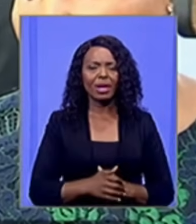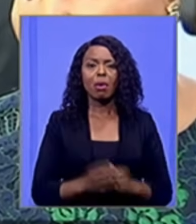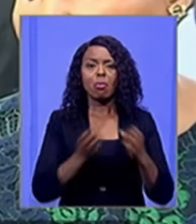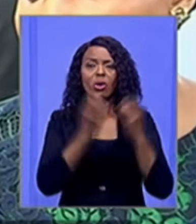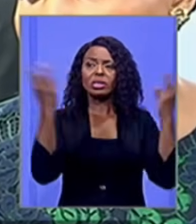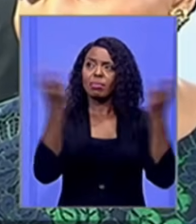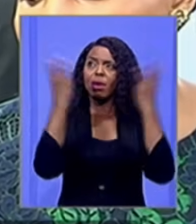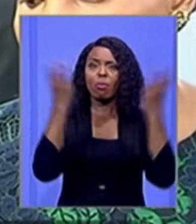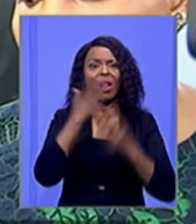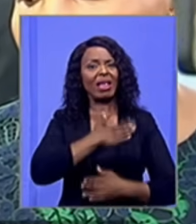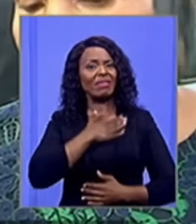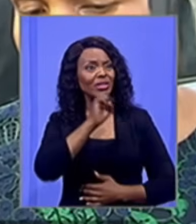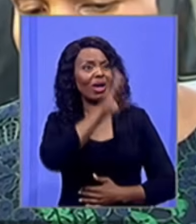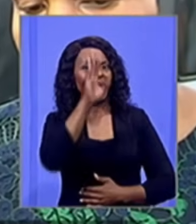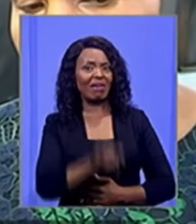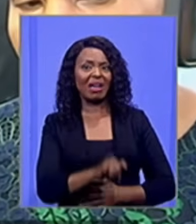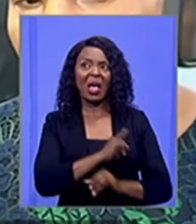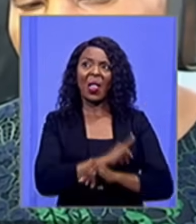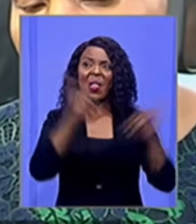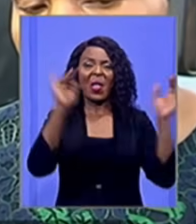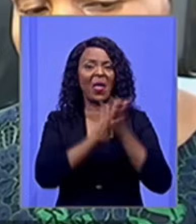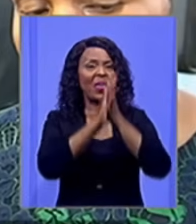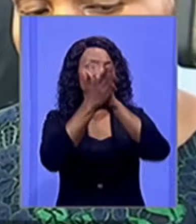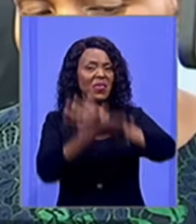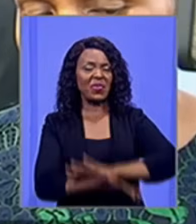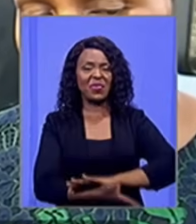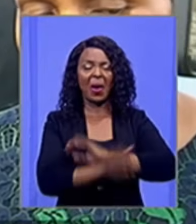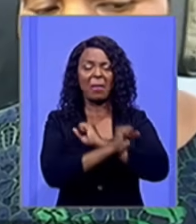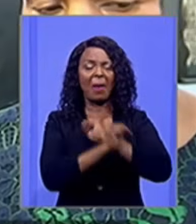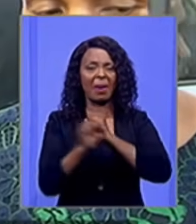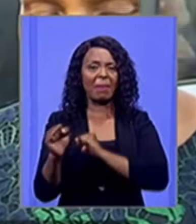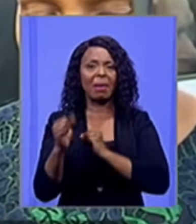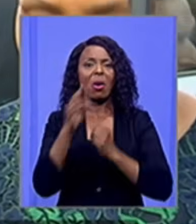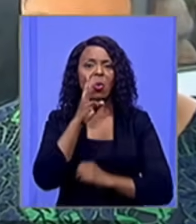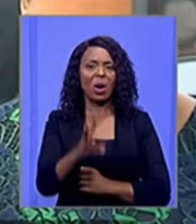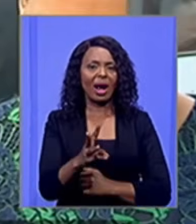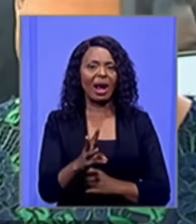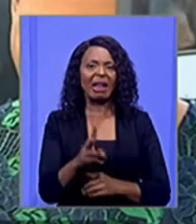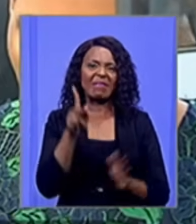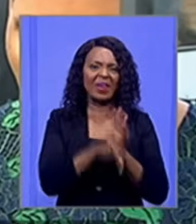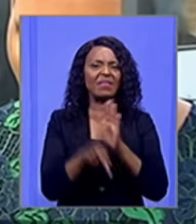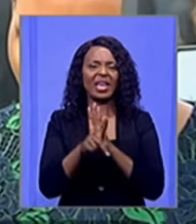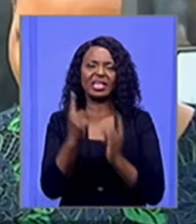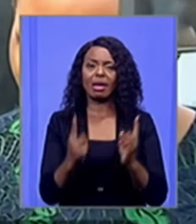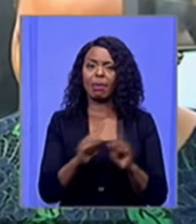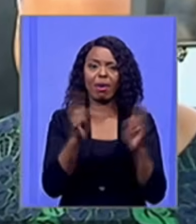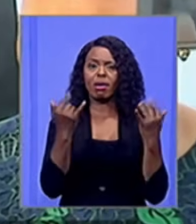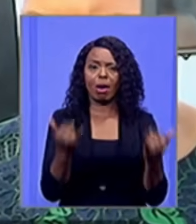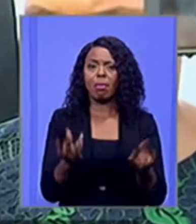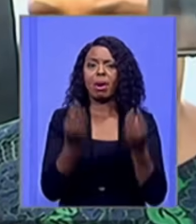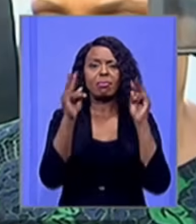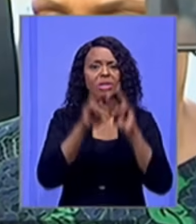that South Africa is going to descend in a terrible civil war and will be slaughtering each other, and we found